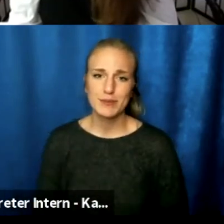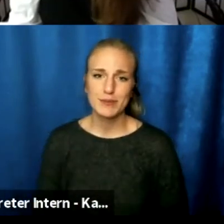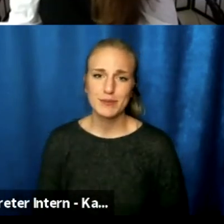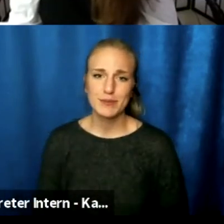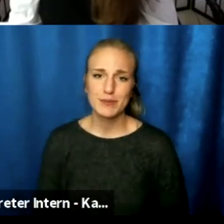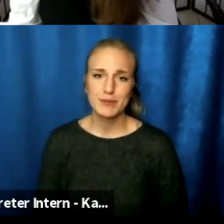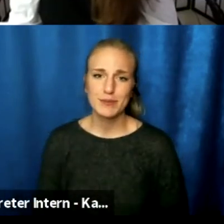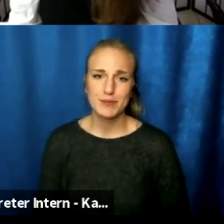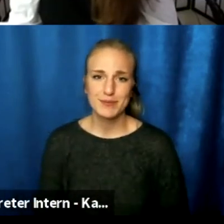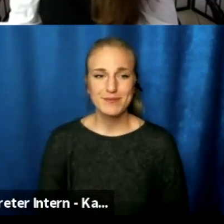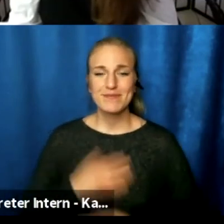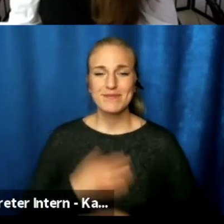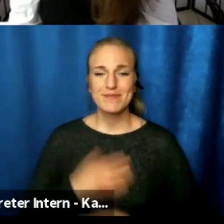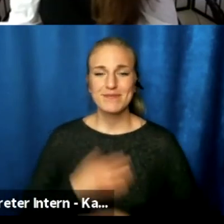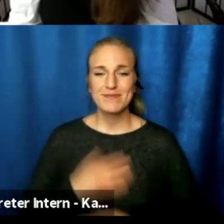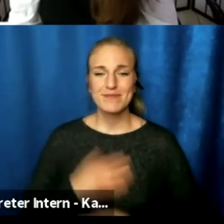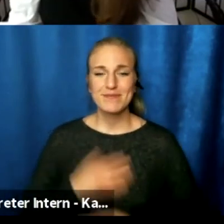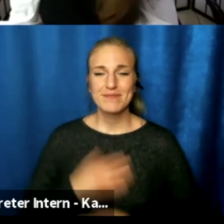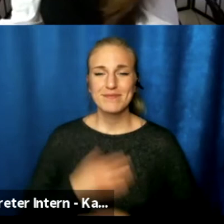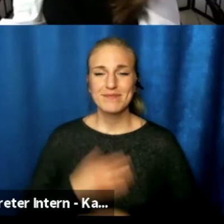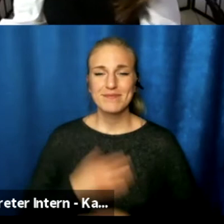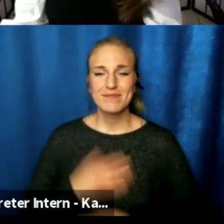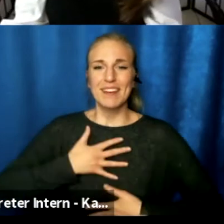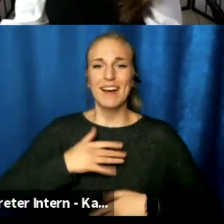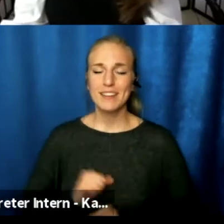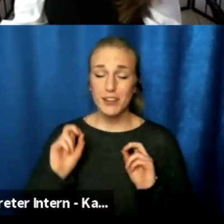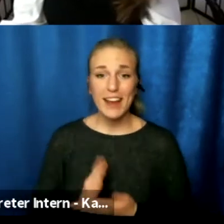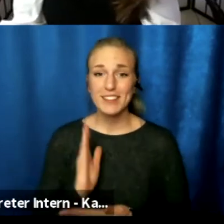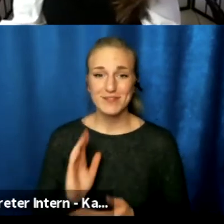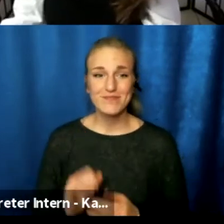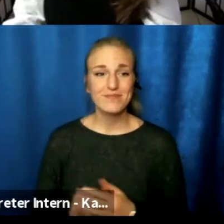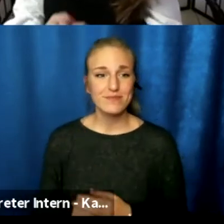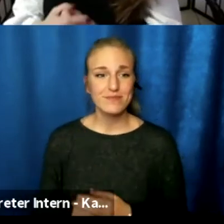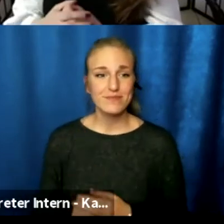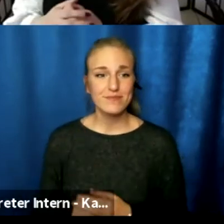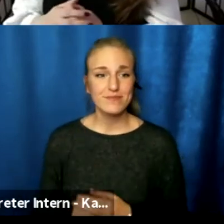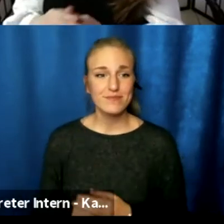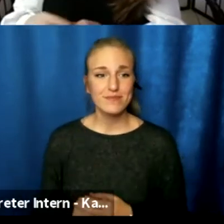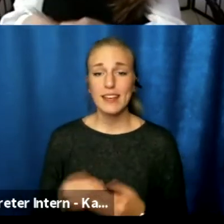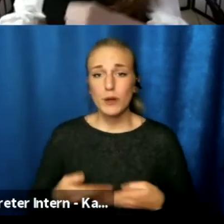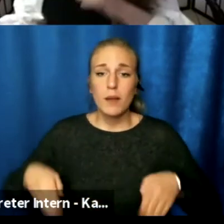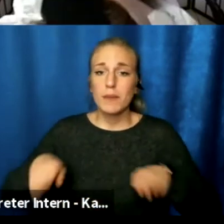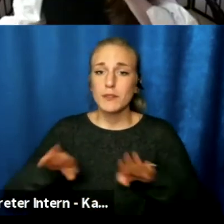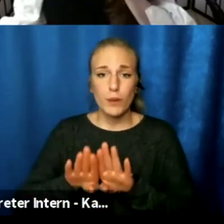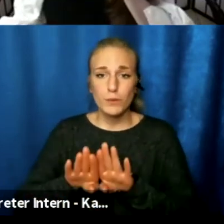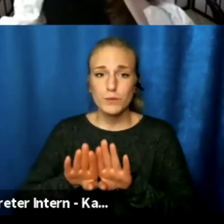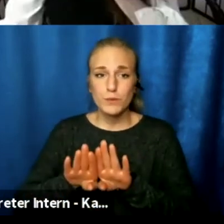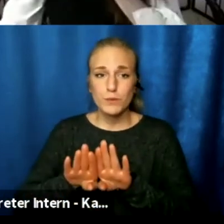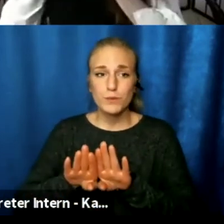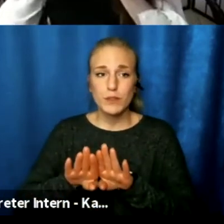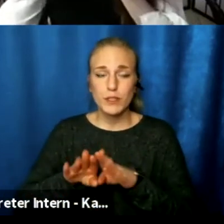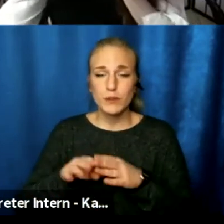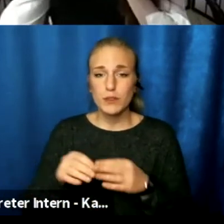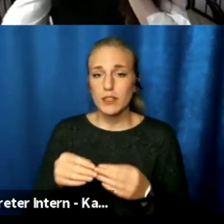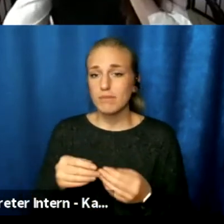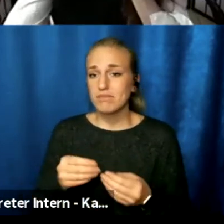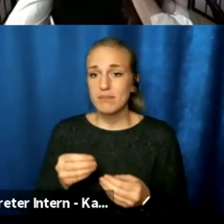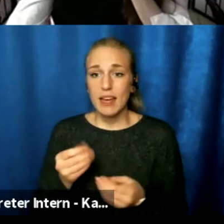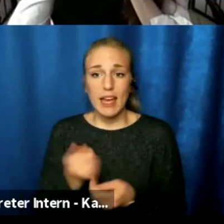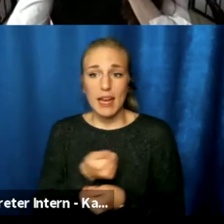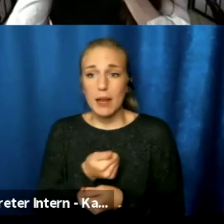you. All right. As we are coming to a close, if there aren't any more shares,